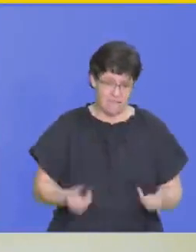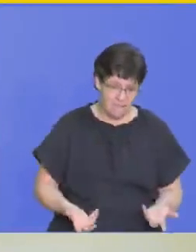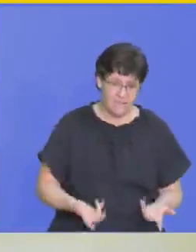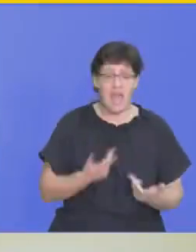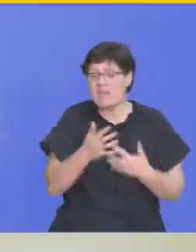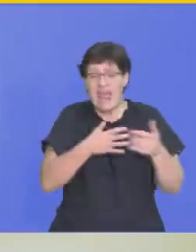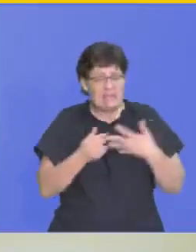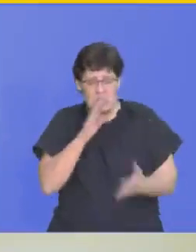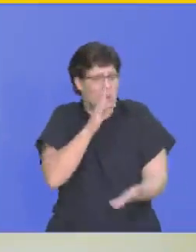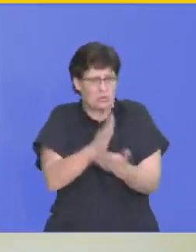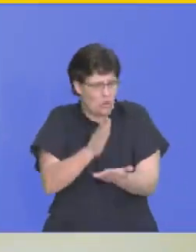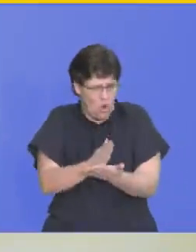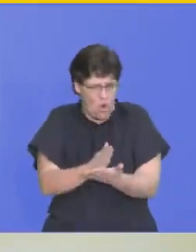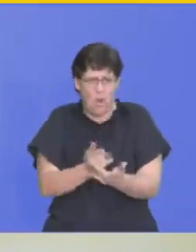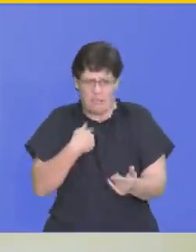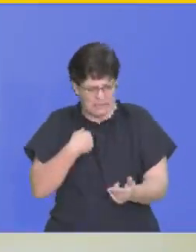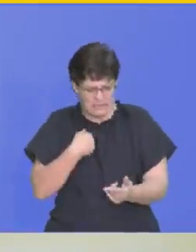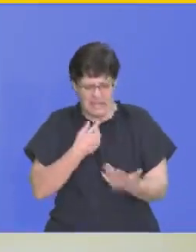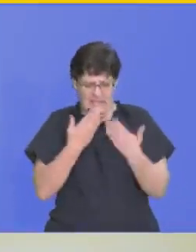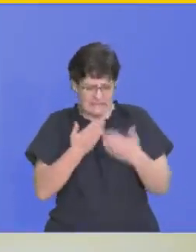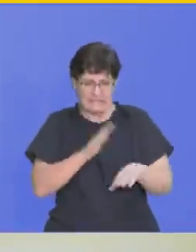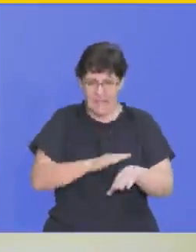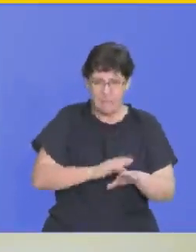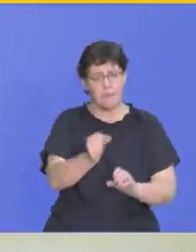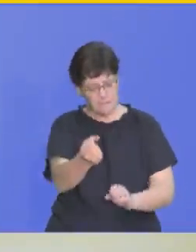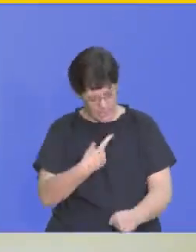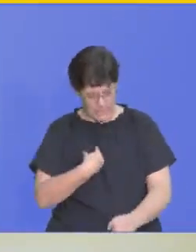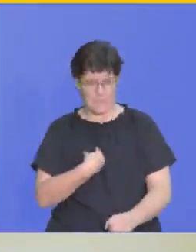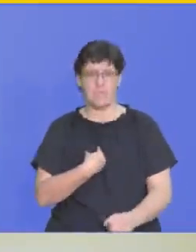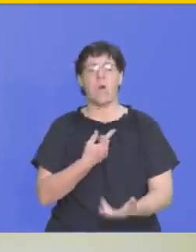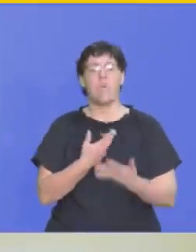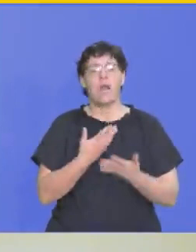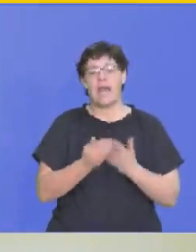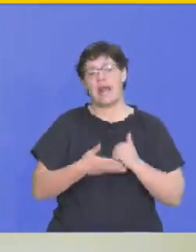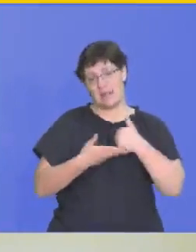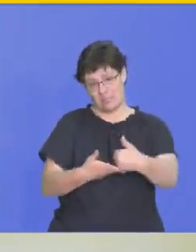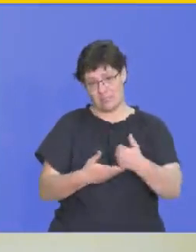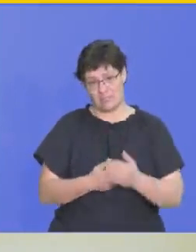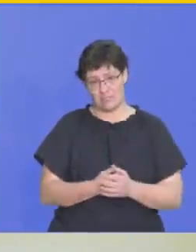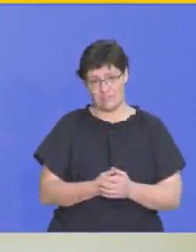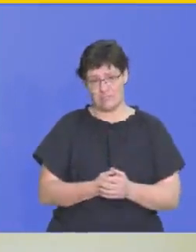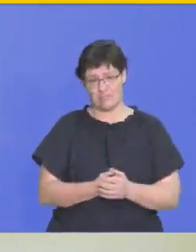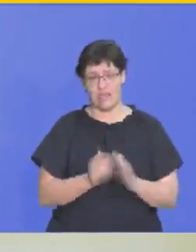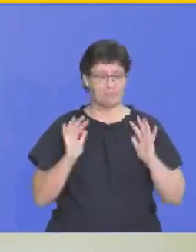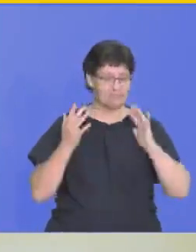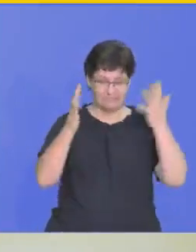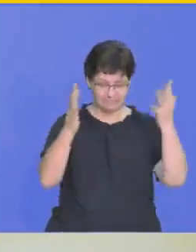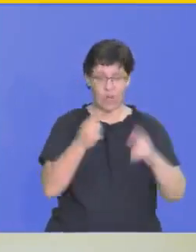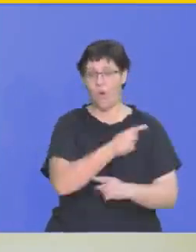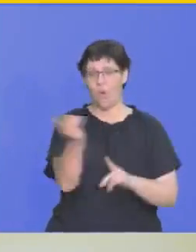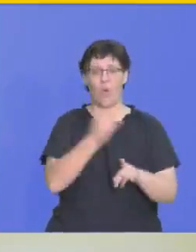us your questions if you do have any. If there's anything you're unsure of, while you still have time, send those through to us and we can help